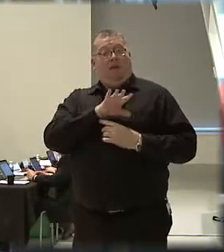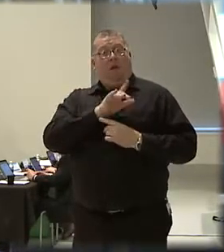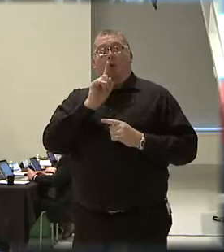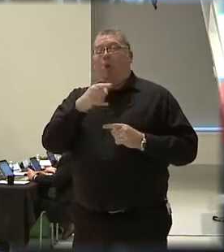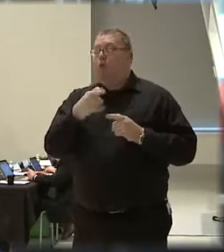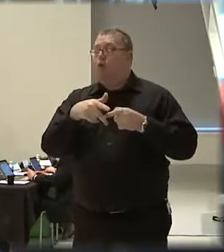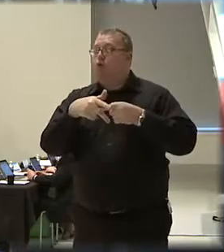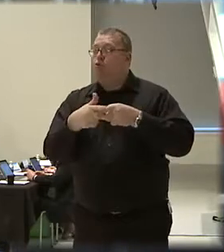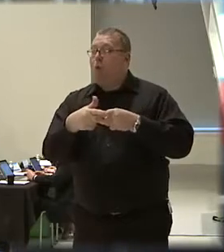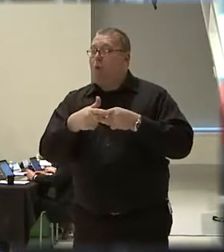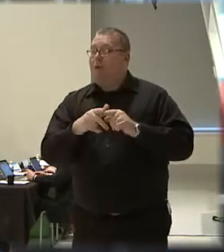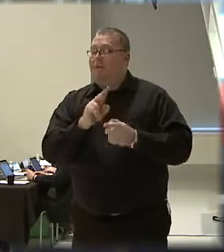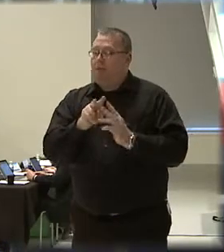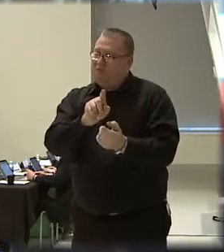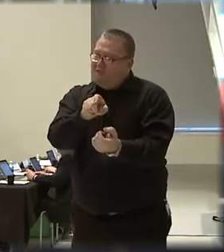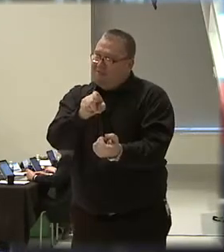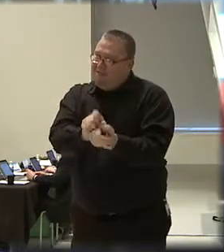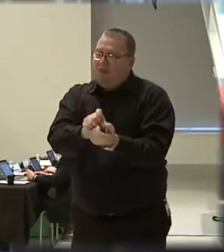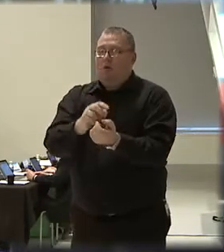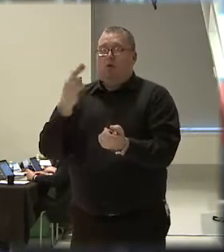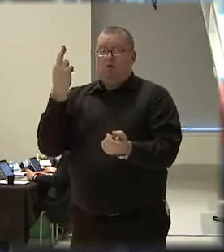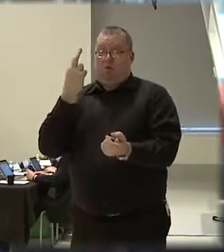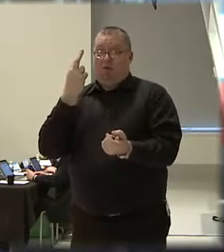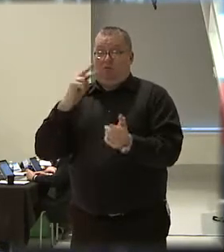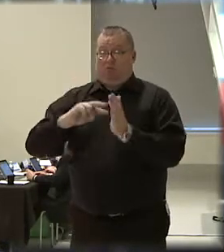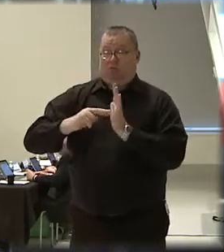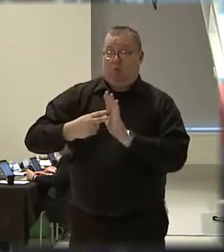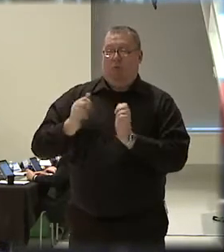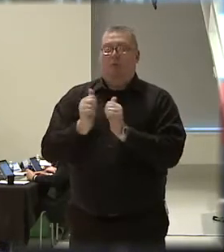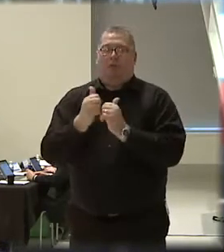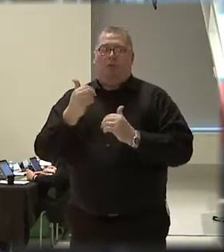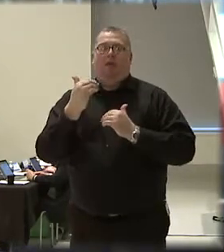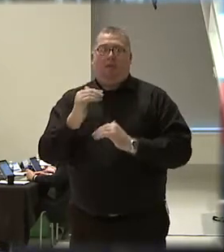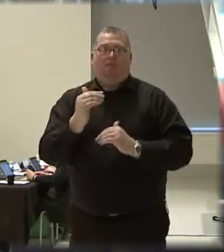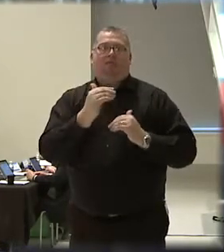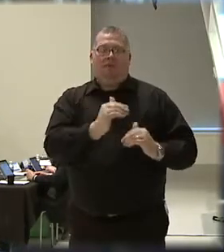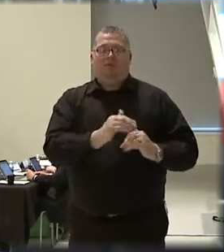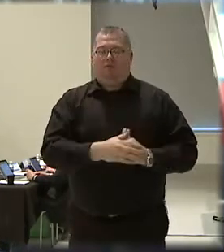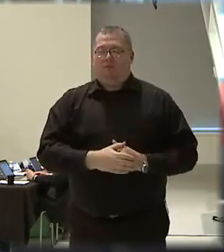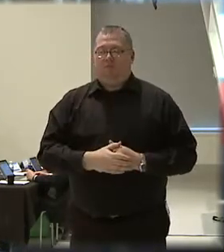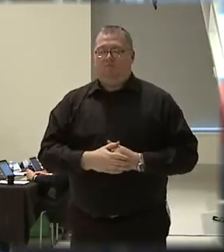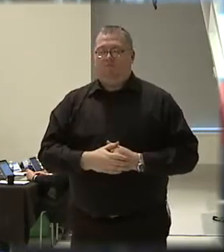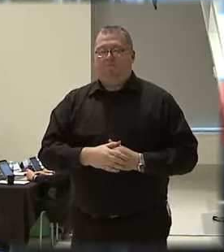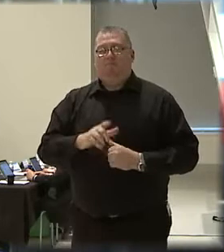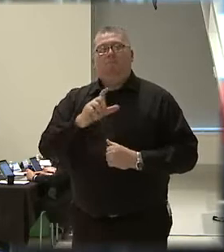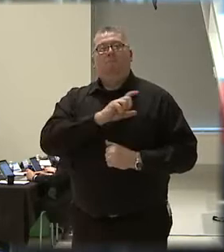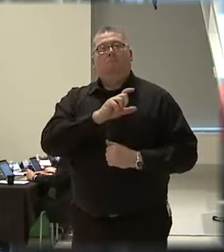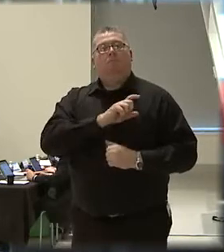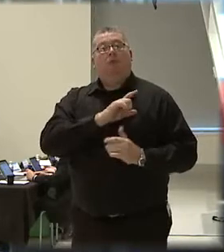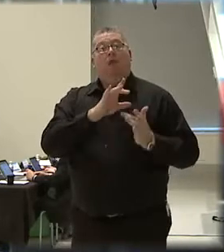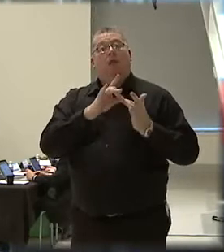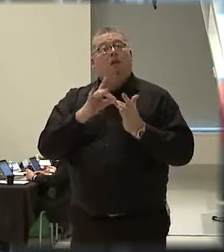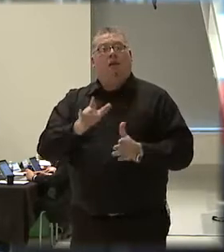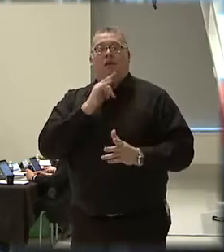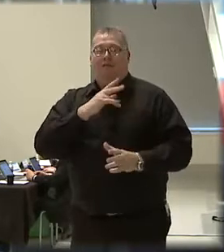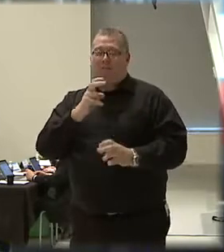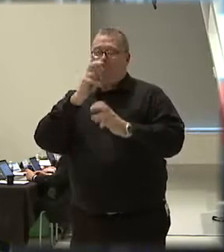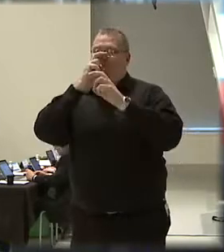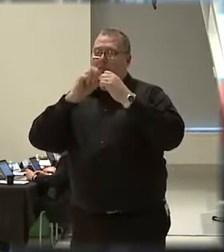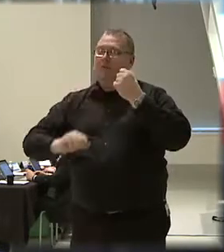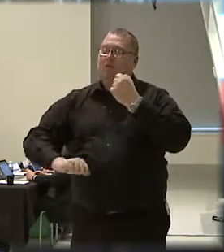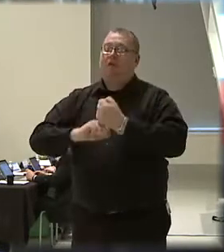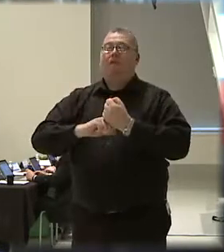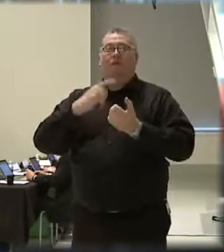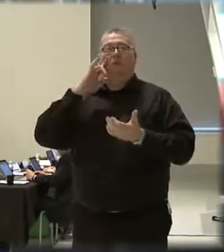very specific purpose and limitations. Law enforcement leaders are stringent advocates for